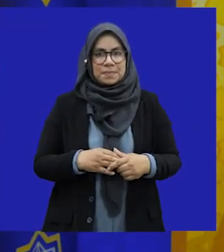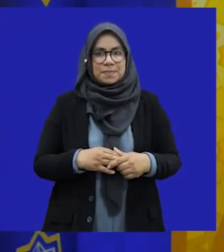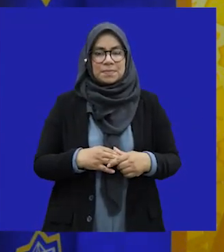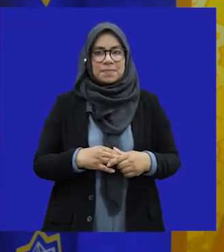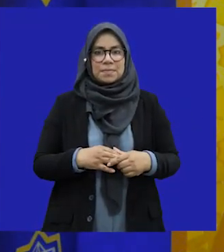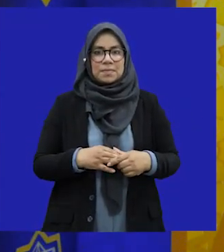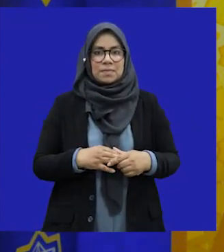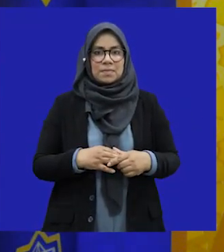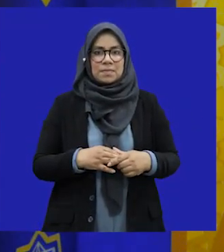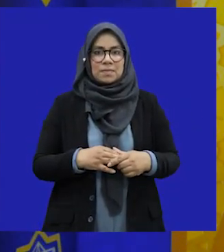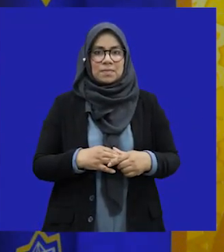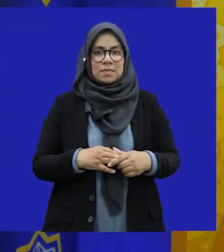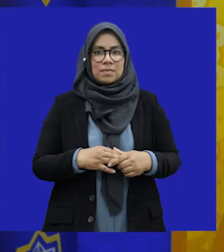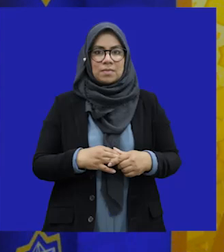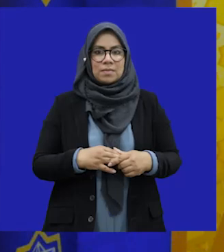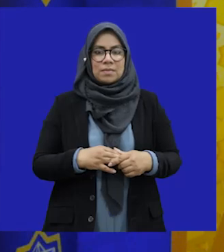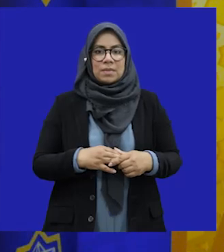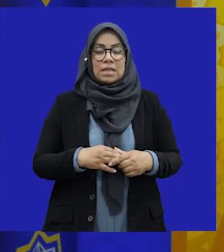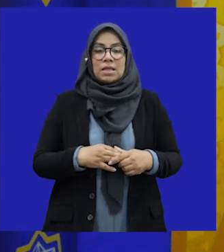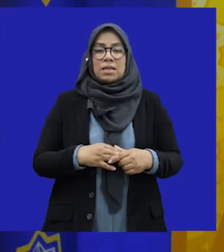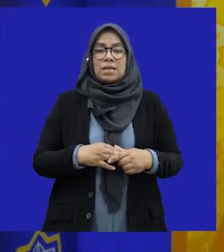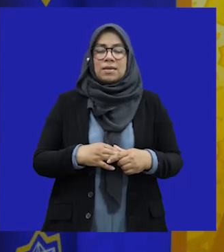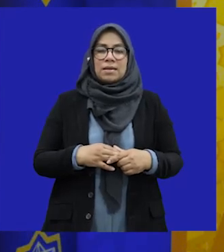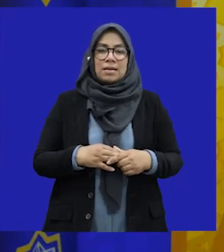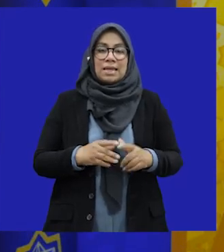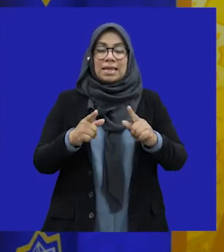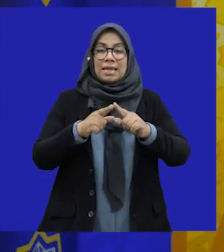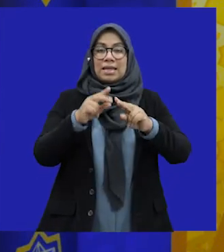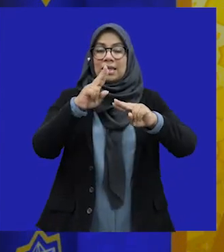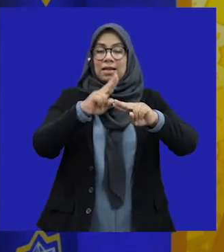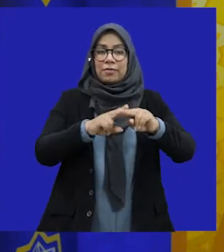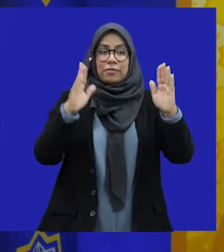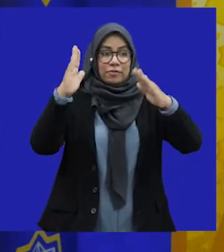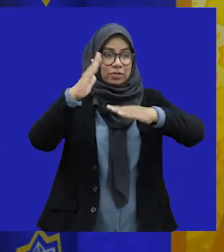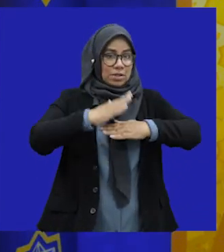that an abundance of prostration